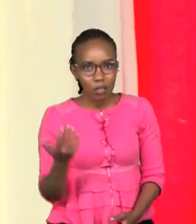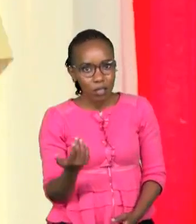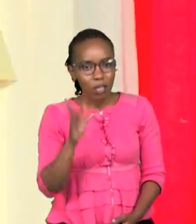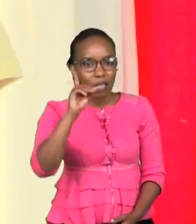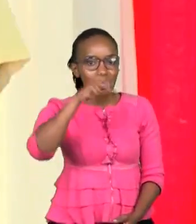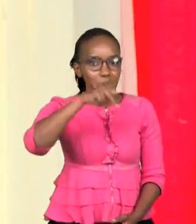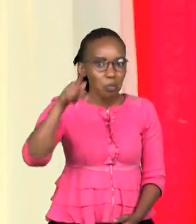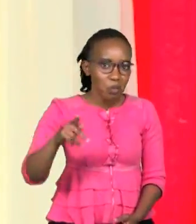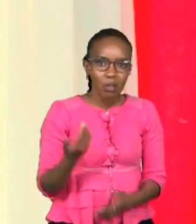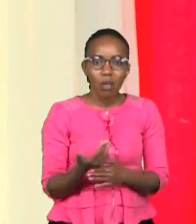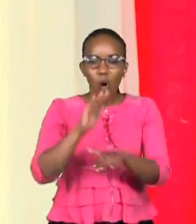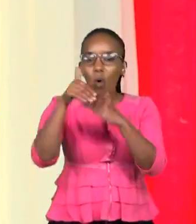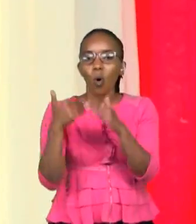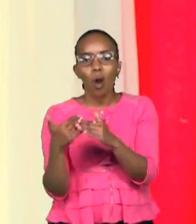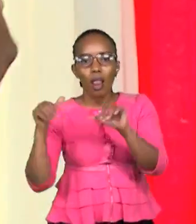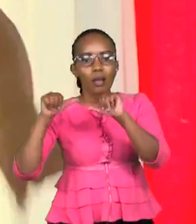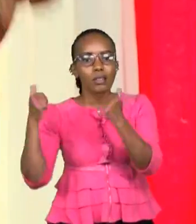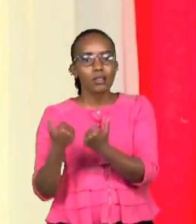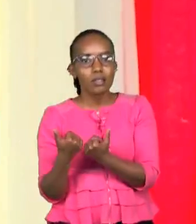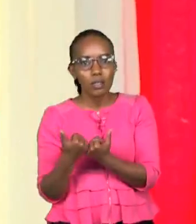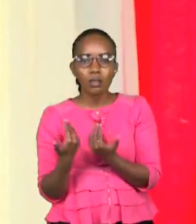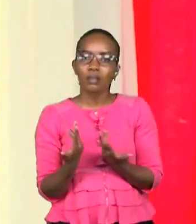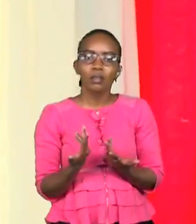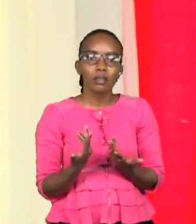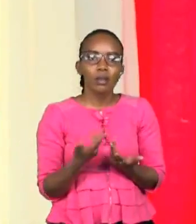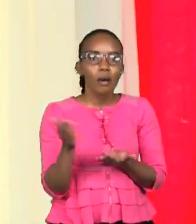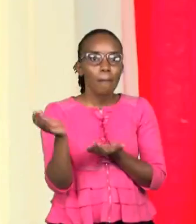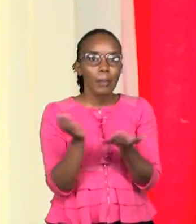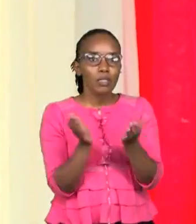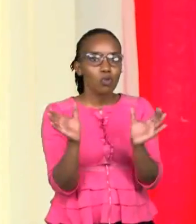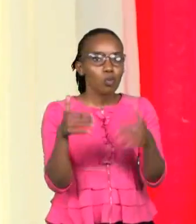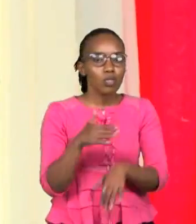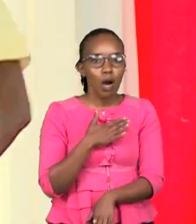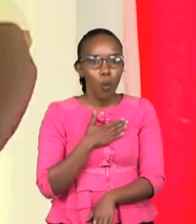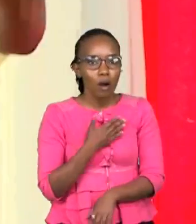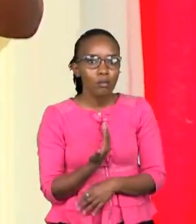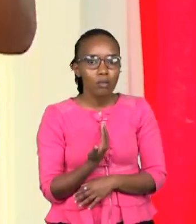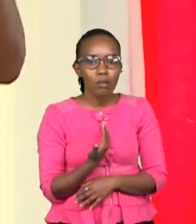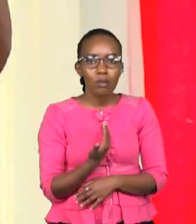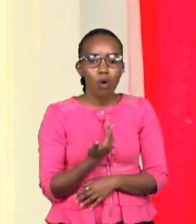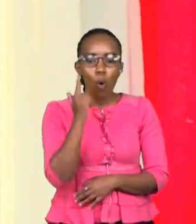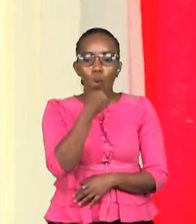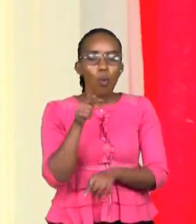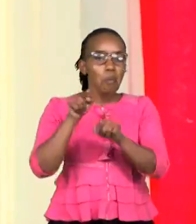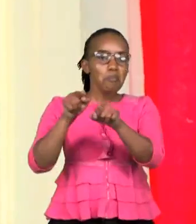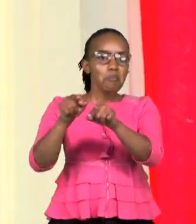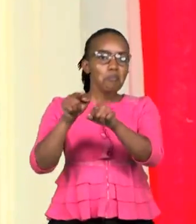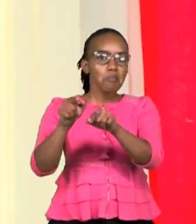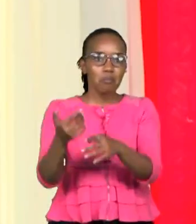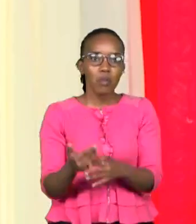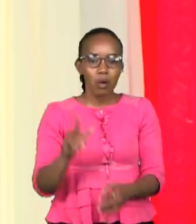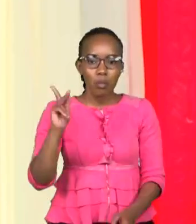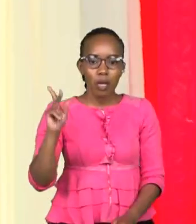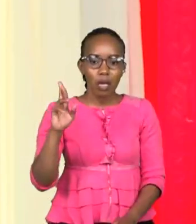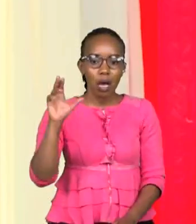DPP, and all state agencies, including our business community, who are being persecuted by